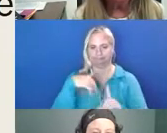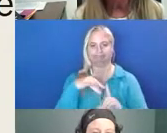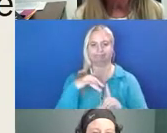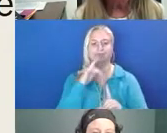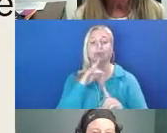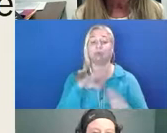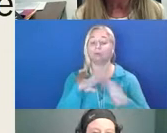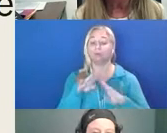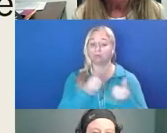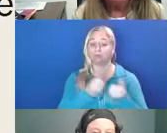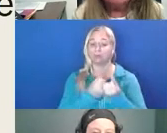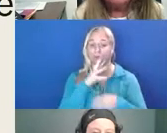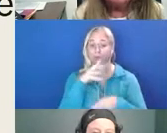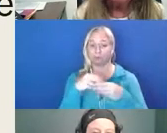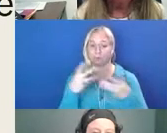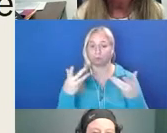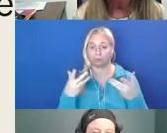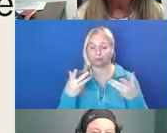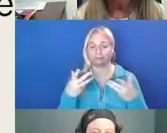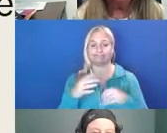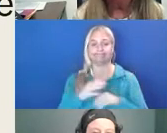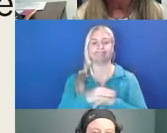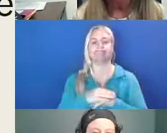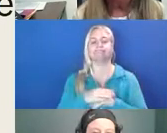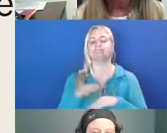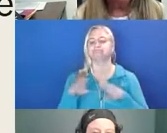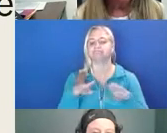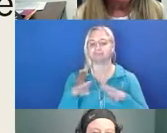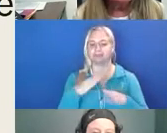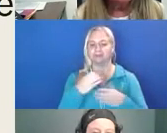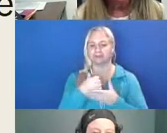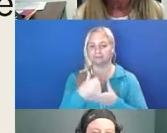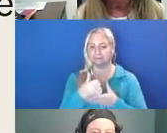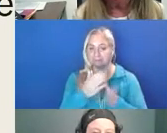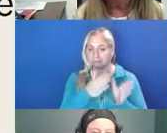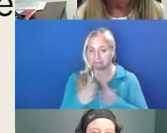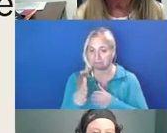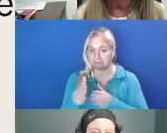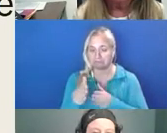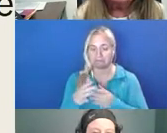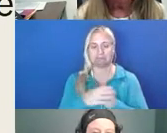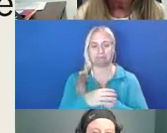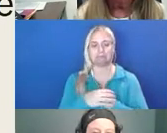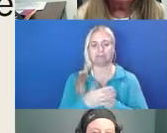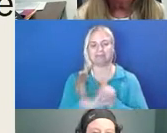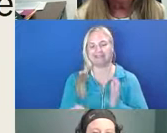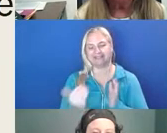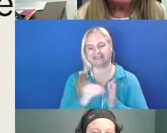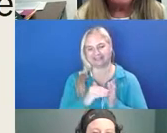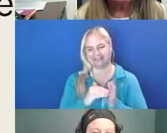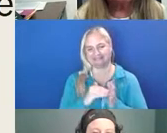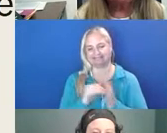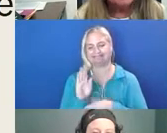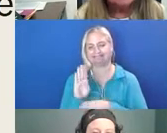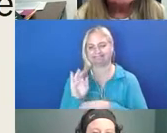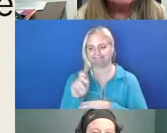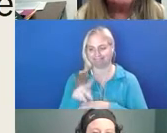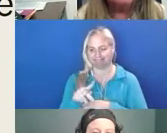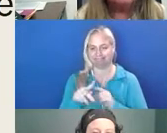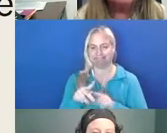do include the use of behavior intervention plans, which again, there are pretty significant